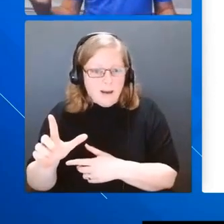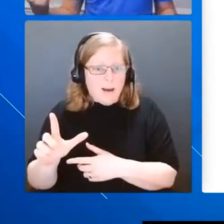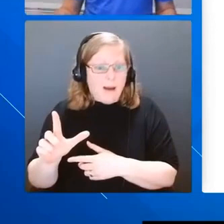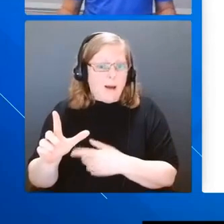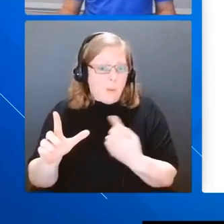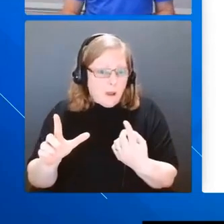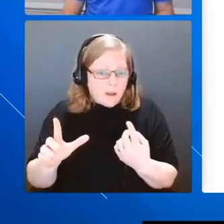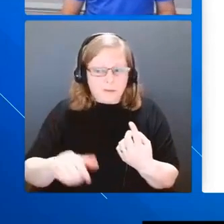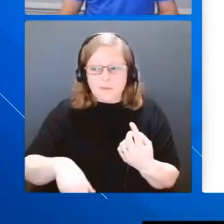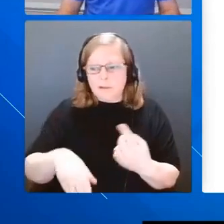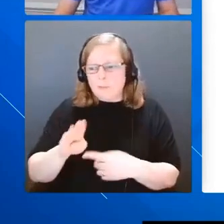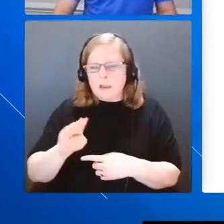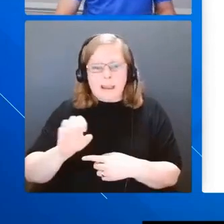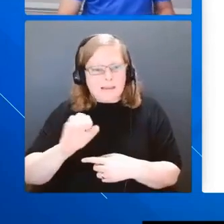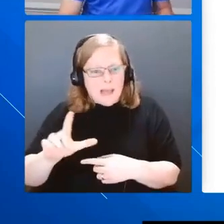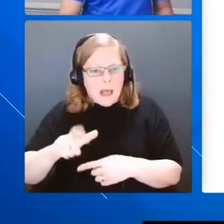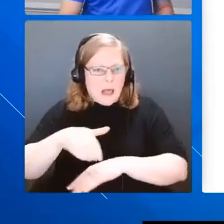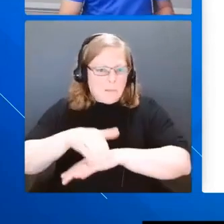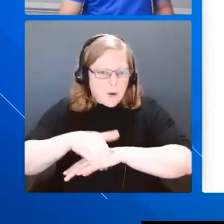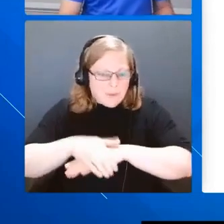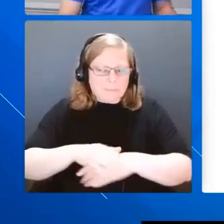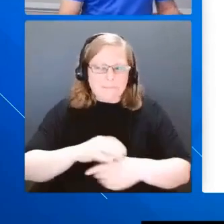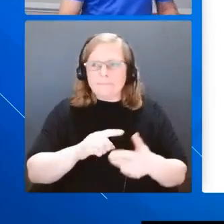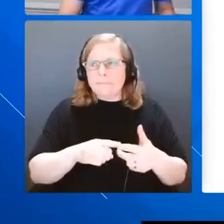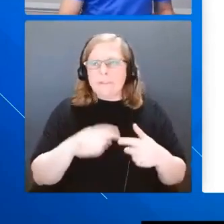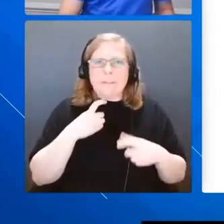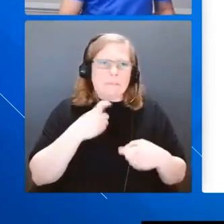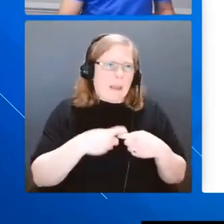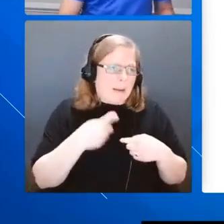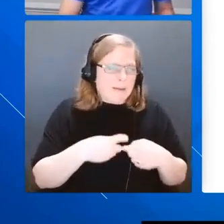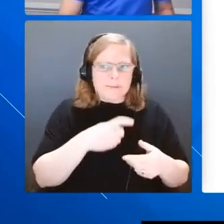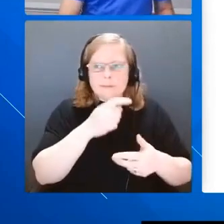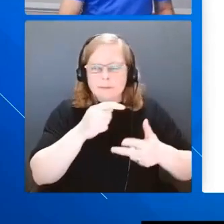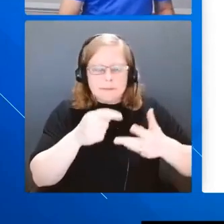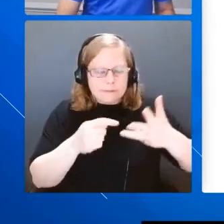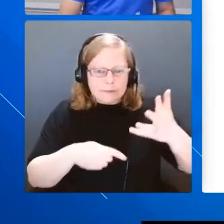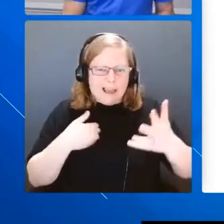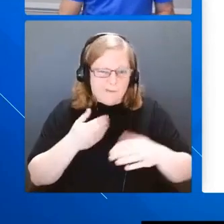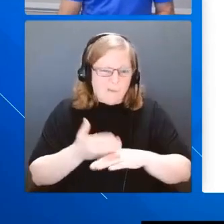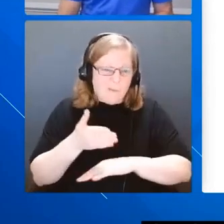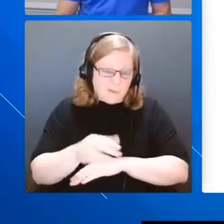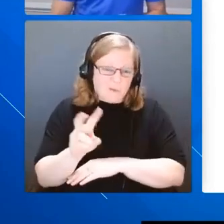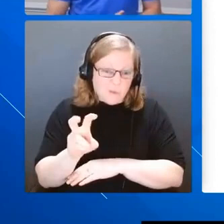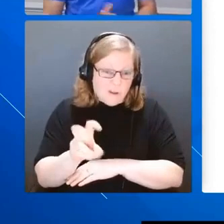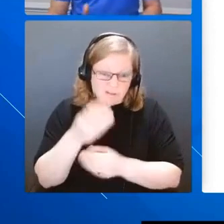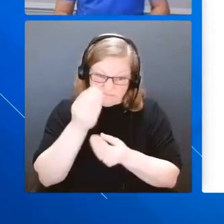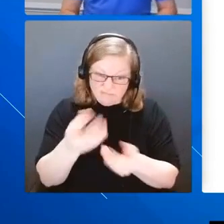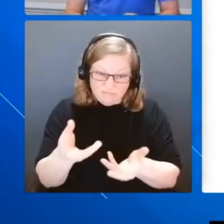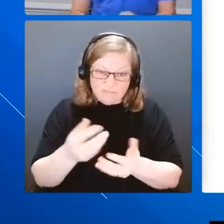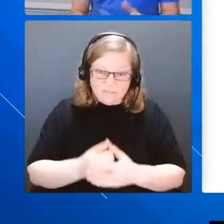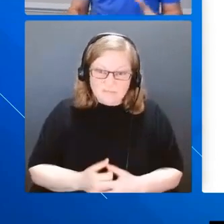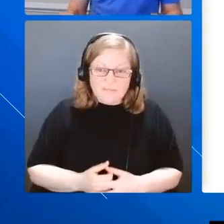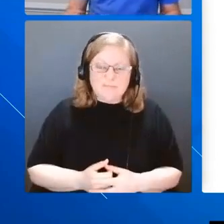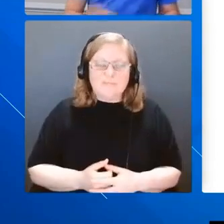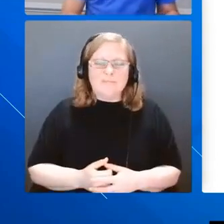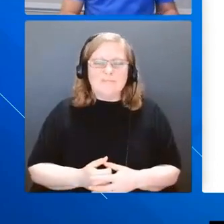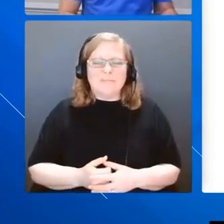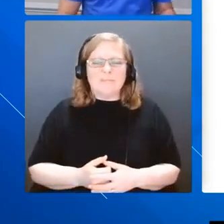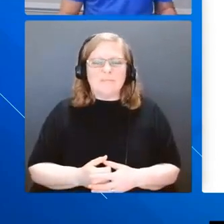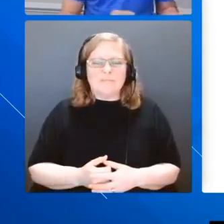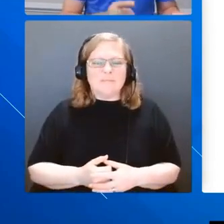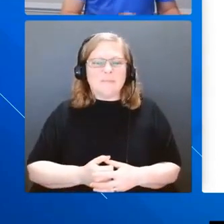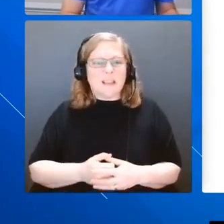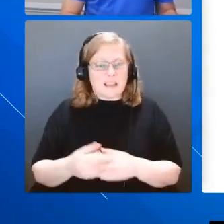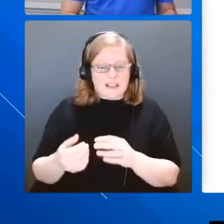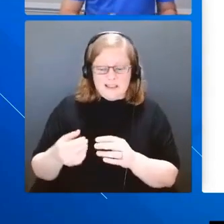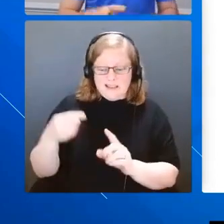If you're Britain, there's a British Sign Language, there's a Spanish Sign Language. There's, again, I think over 200. Talk about very briefly about